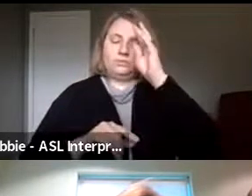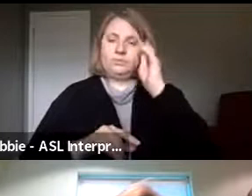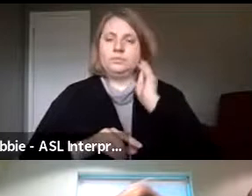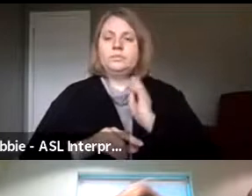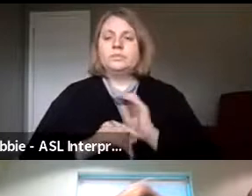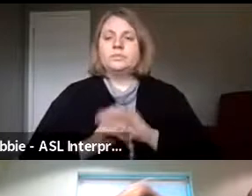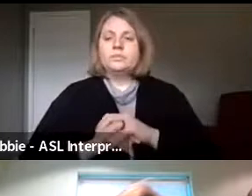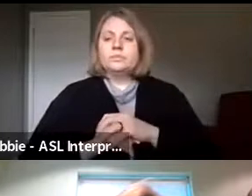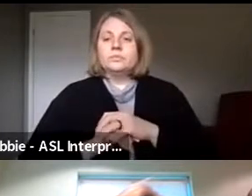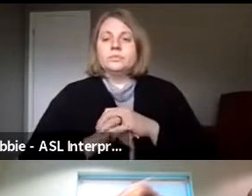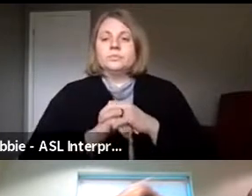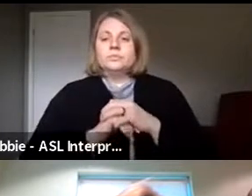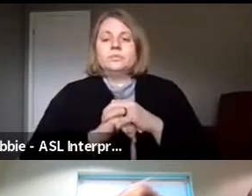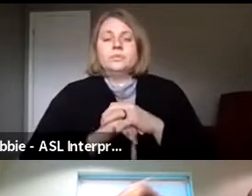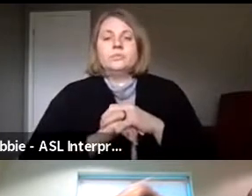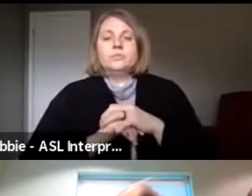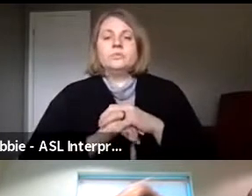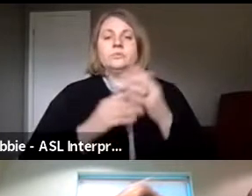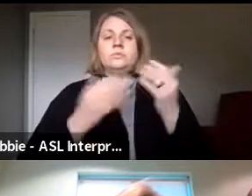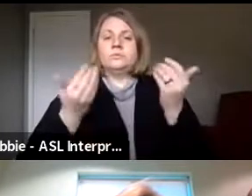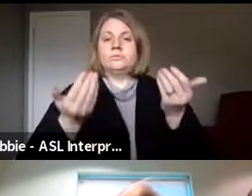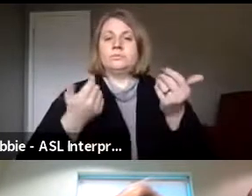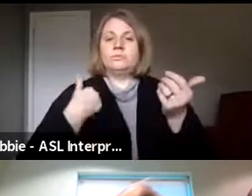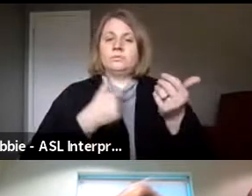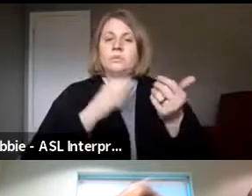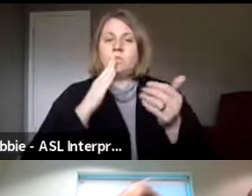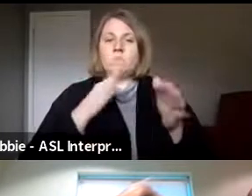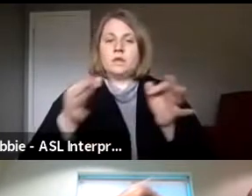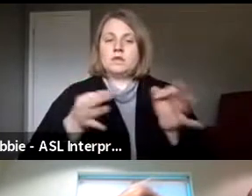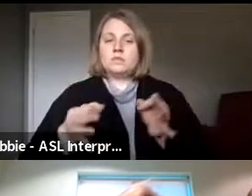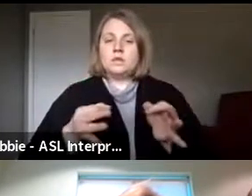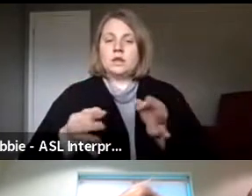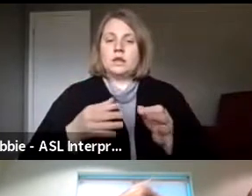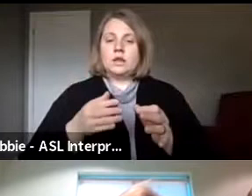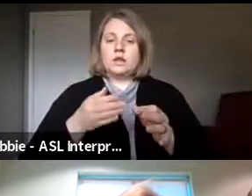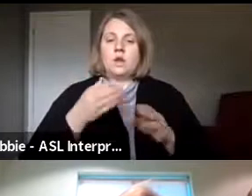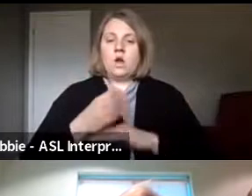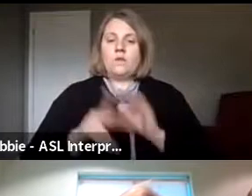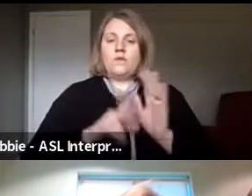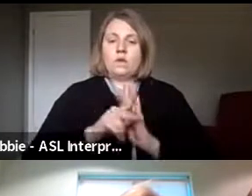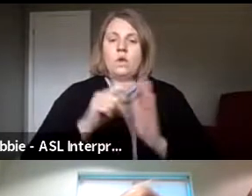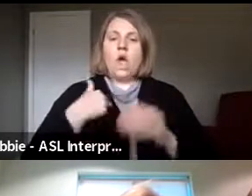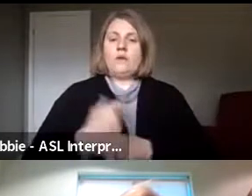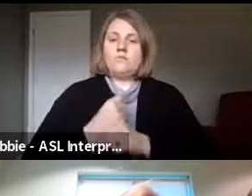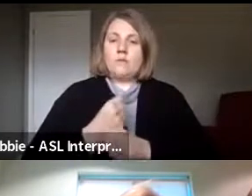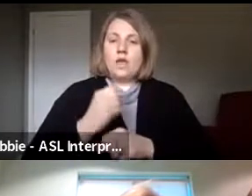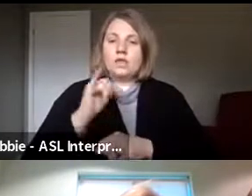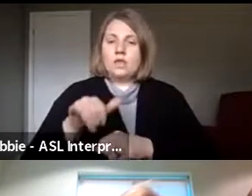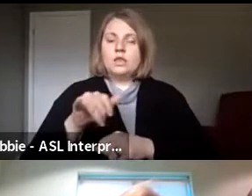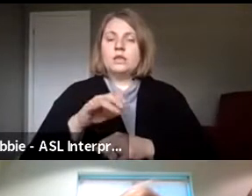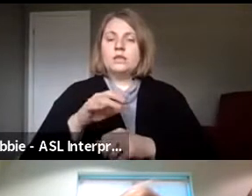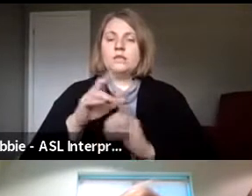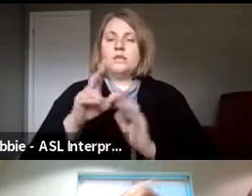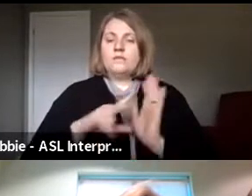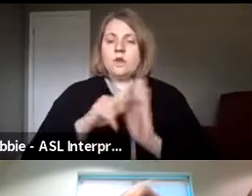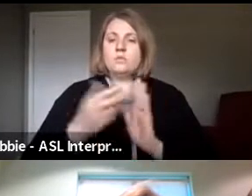mostly. So we're gonna explain over video. I've made videos, and we